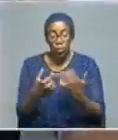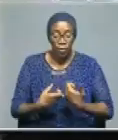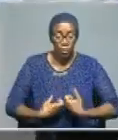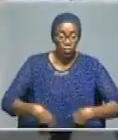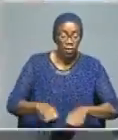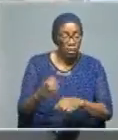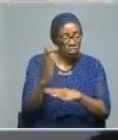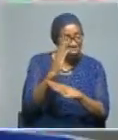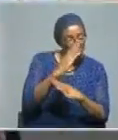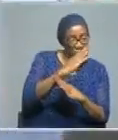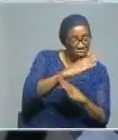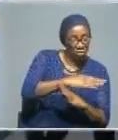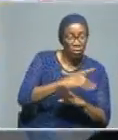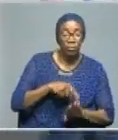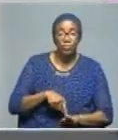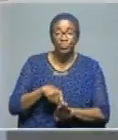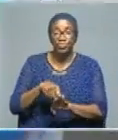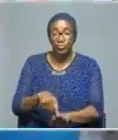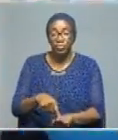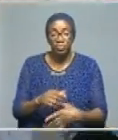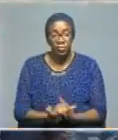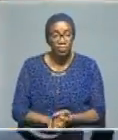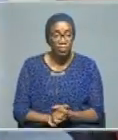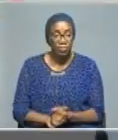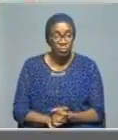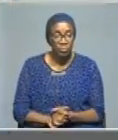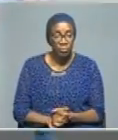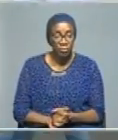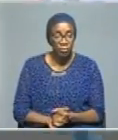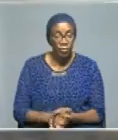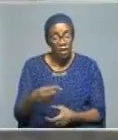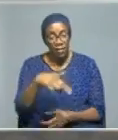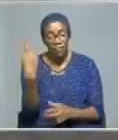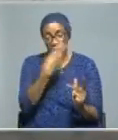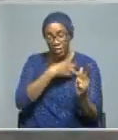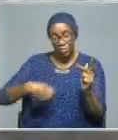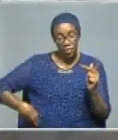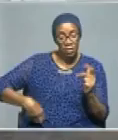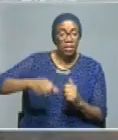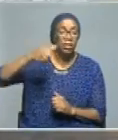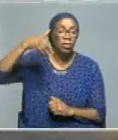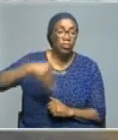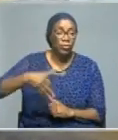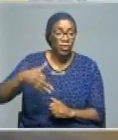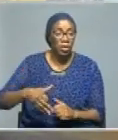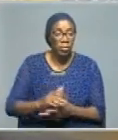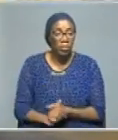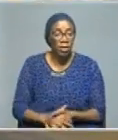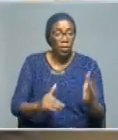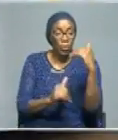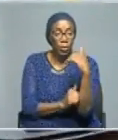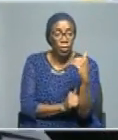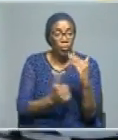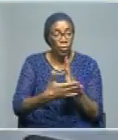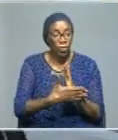afternoon. The opening ceremony will be officiated by the Vice President, His Excellency Dr. Nangoro Mbuba.